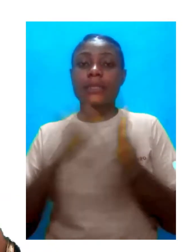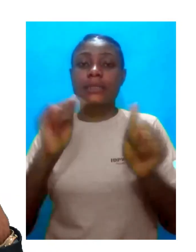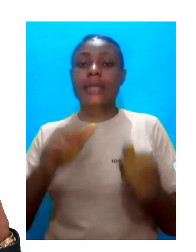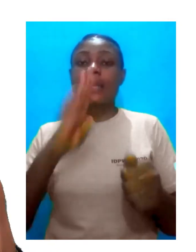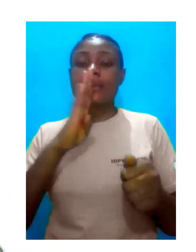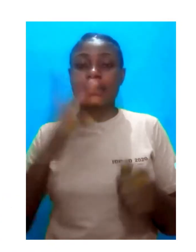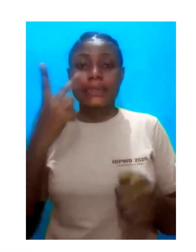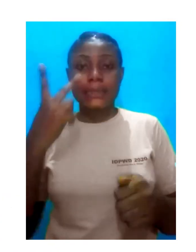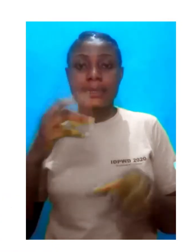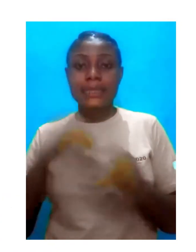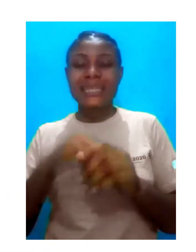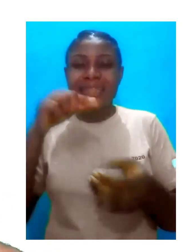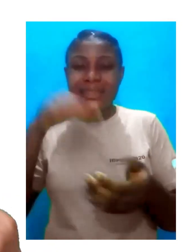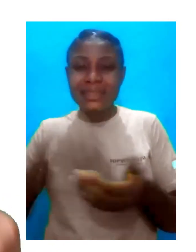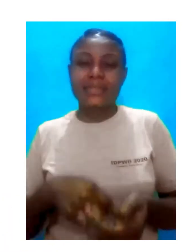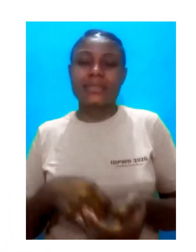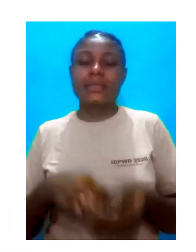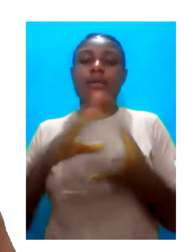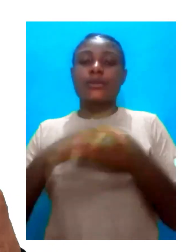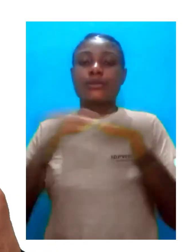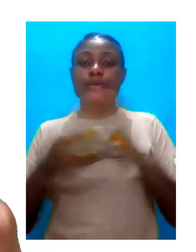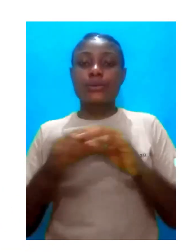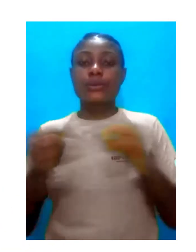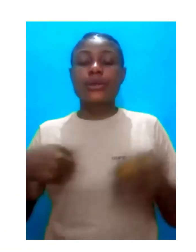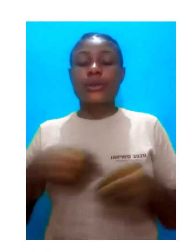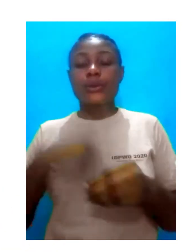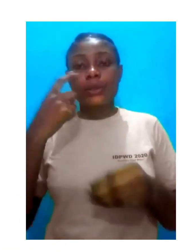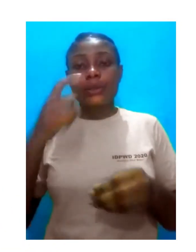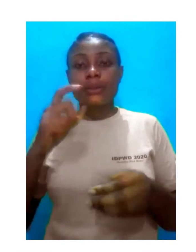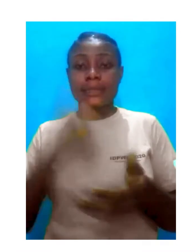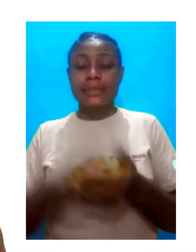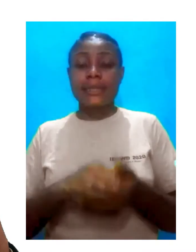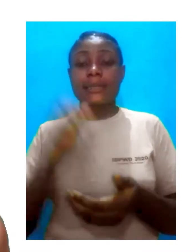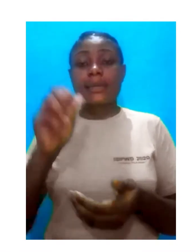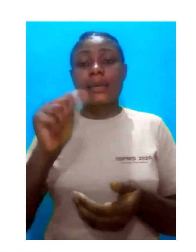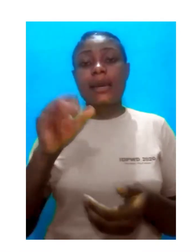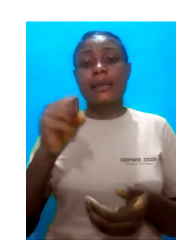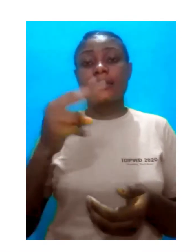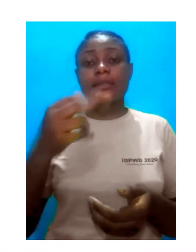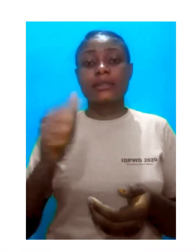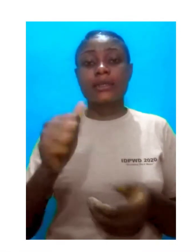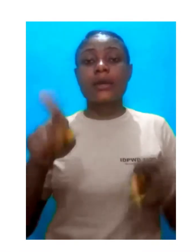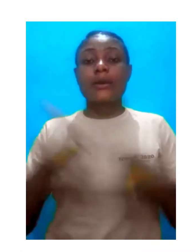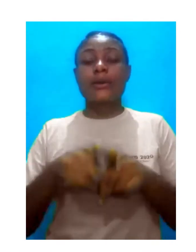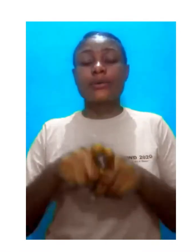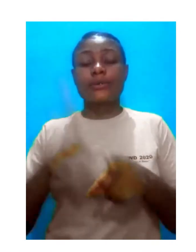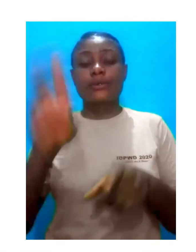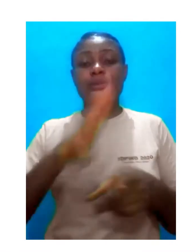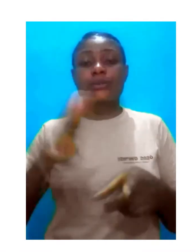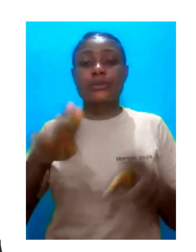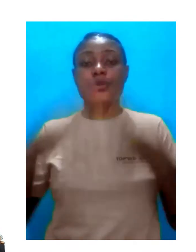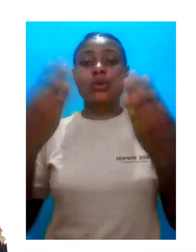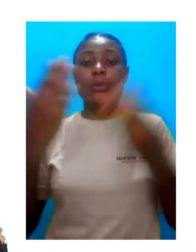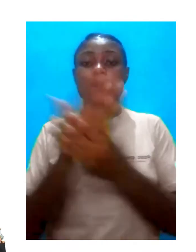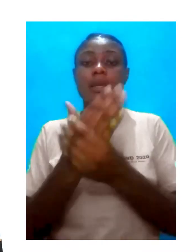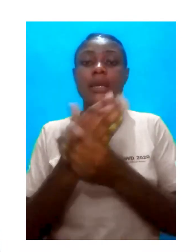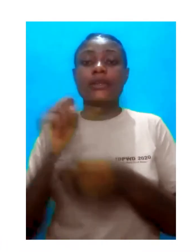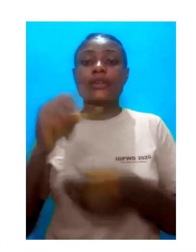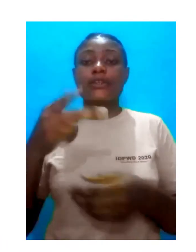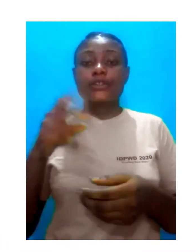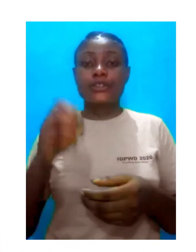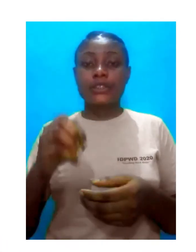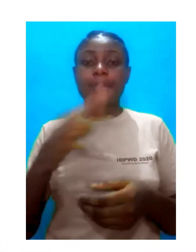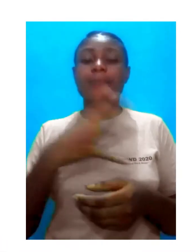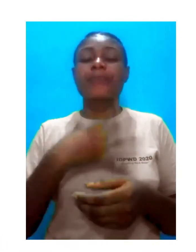handshakes that could be elicited from this story. And we saw that Aisha also used a lot